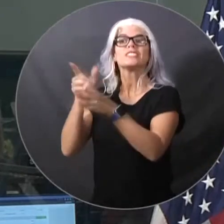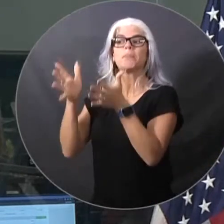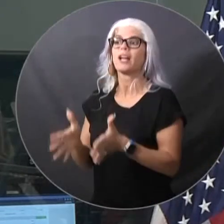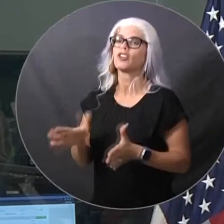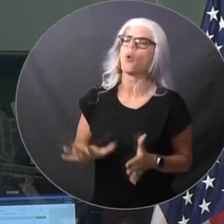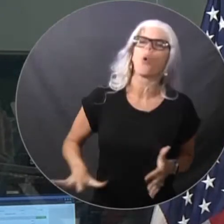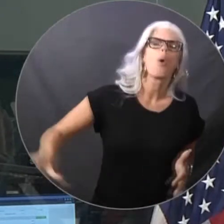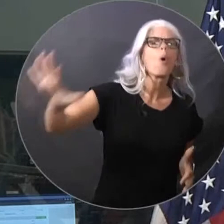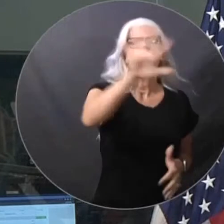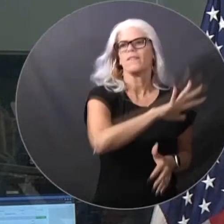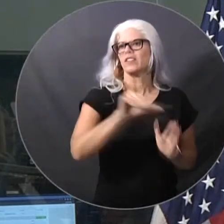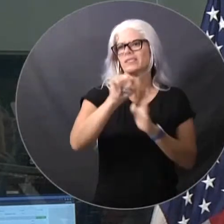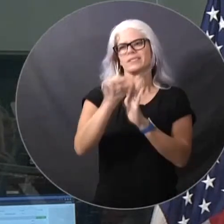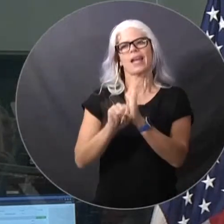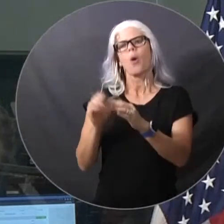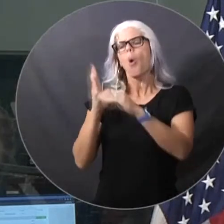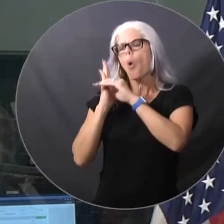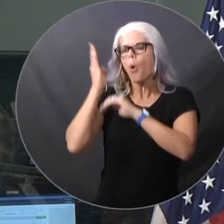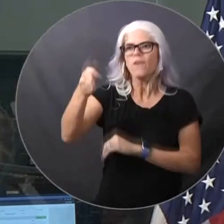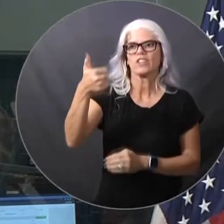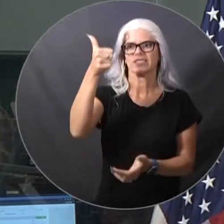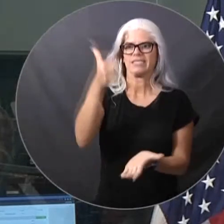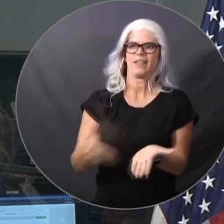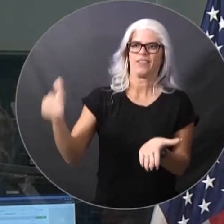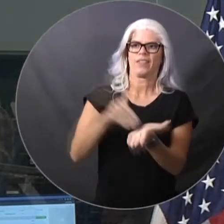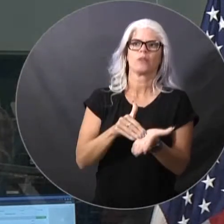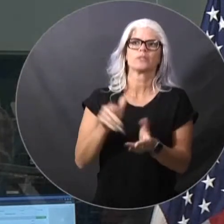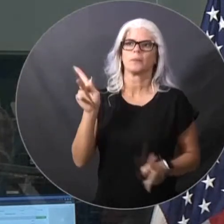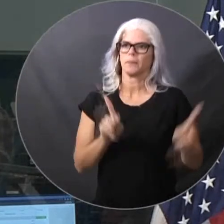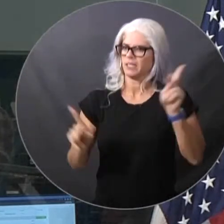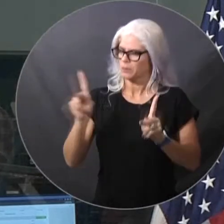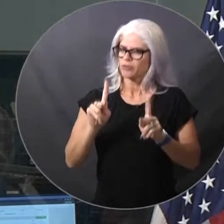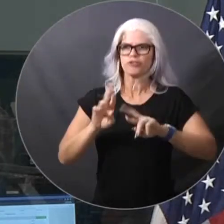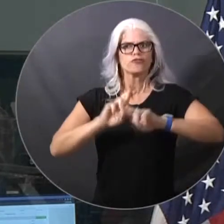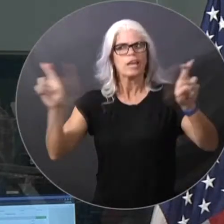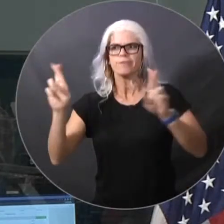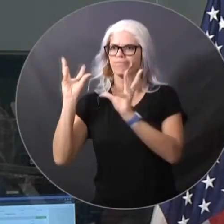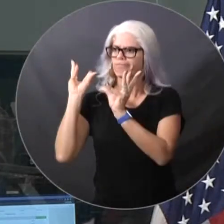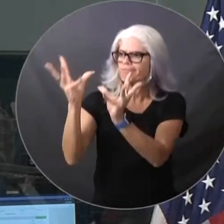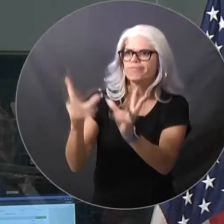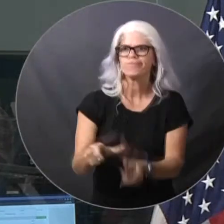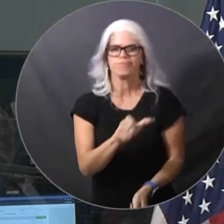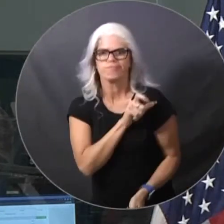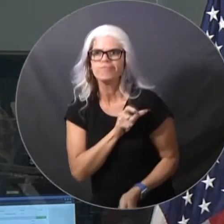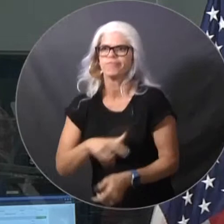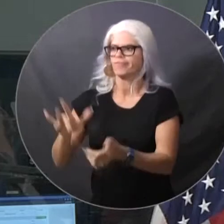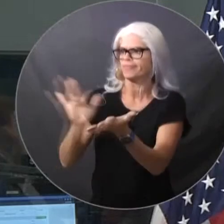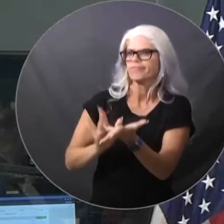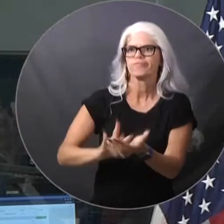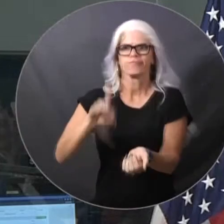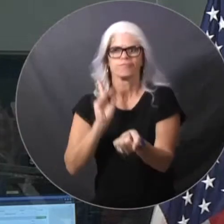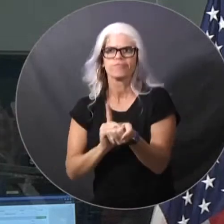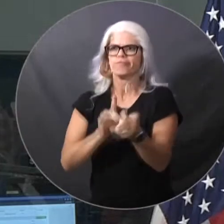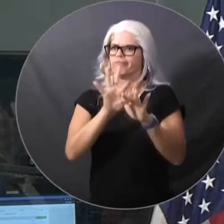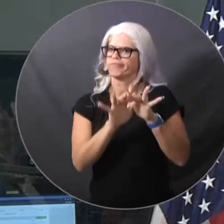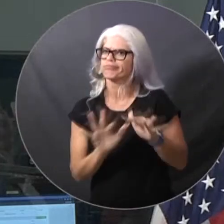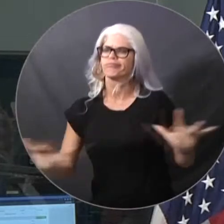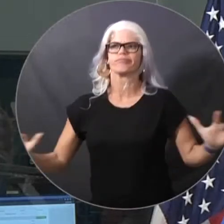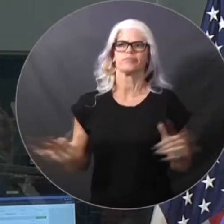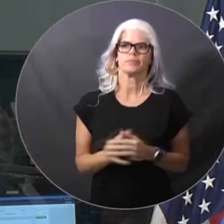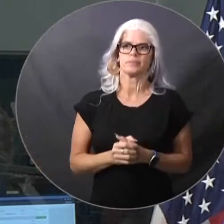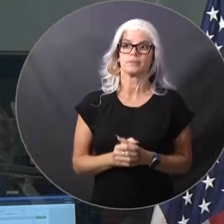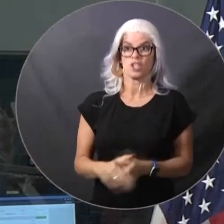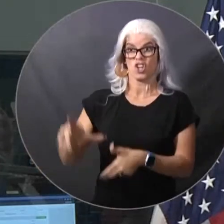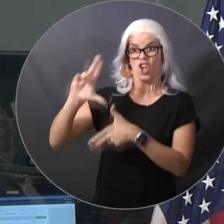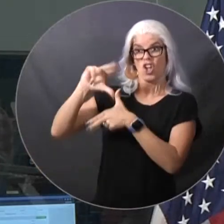10,000 responders statewide ready to do stuff. As the storm makes its way across Florida,